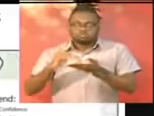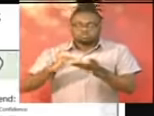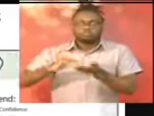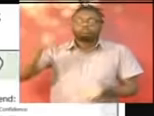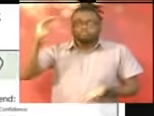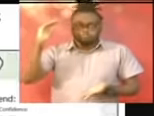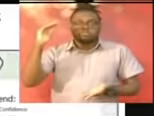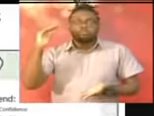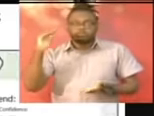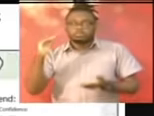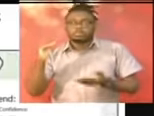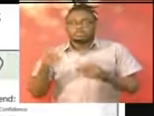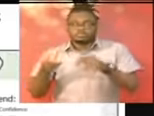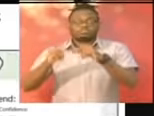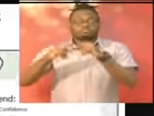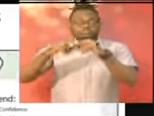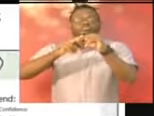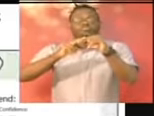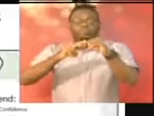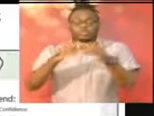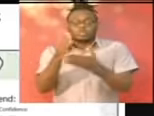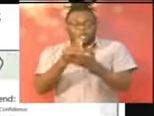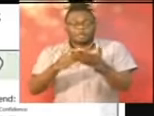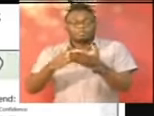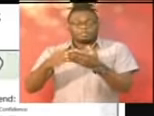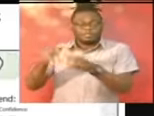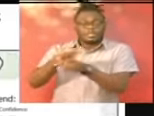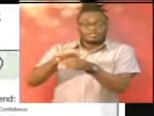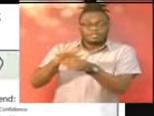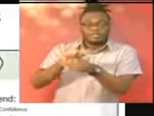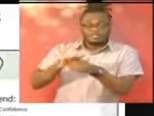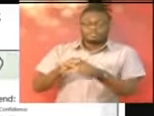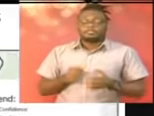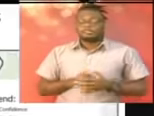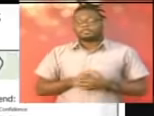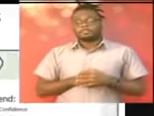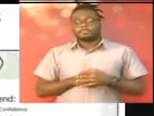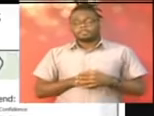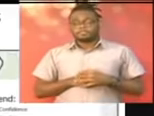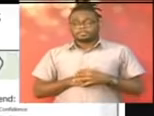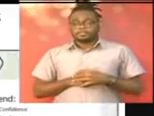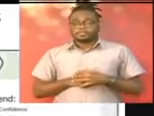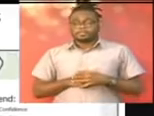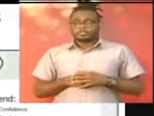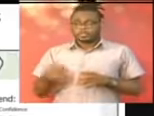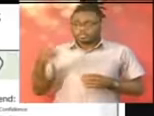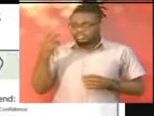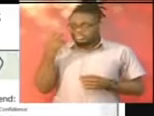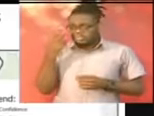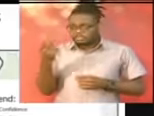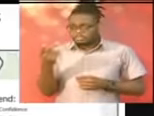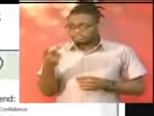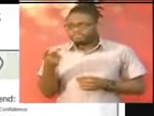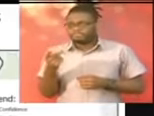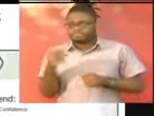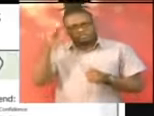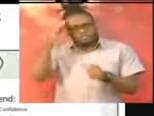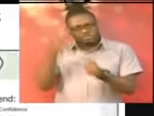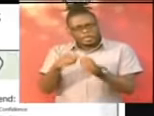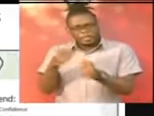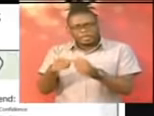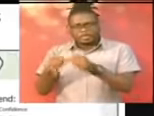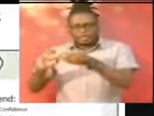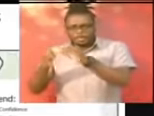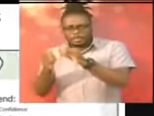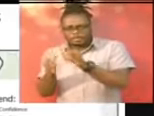is also driving the increases in these few areas. That is something that is quite possible. We have seen in the past spread taking place within the home,